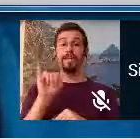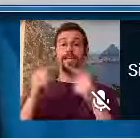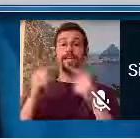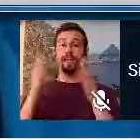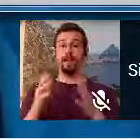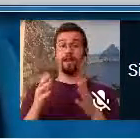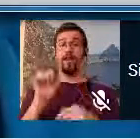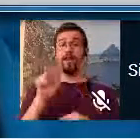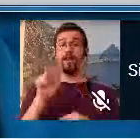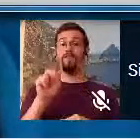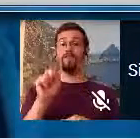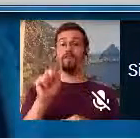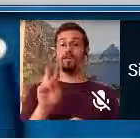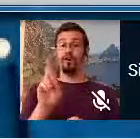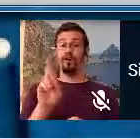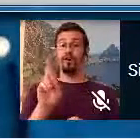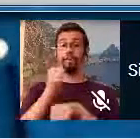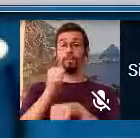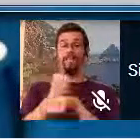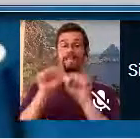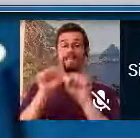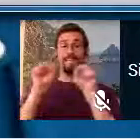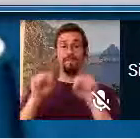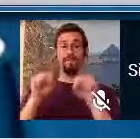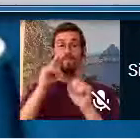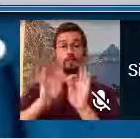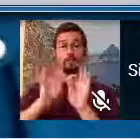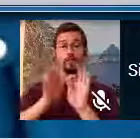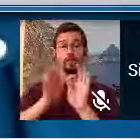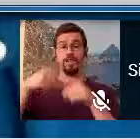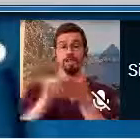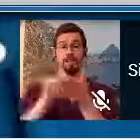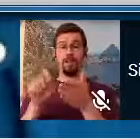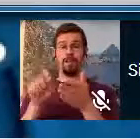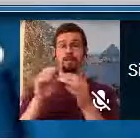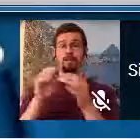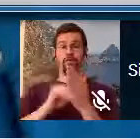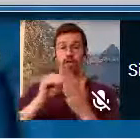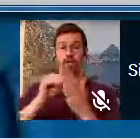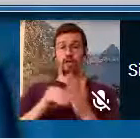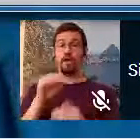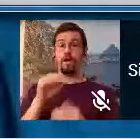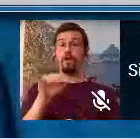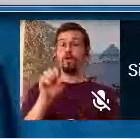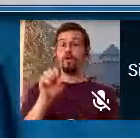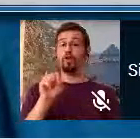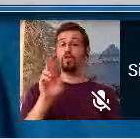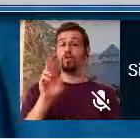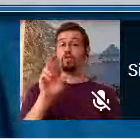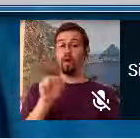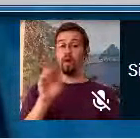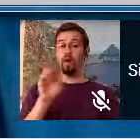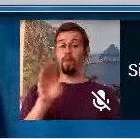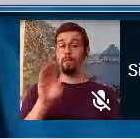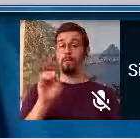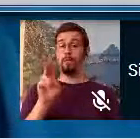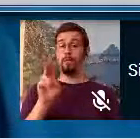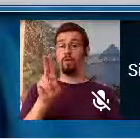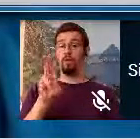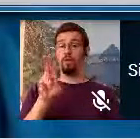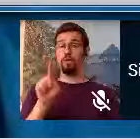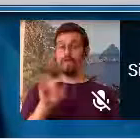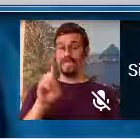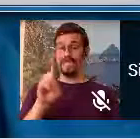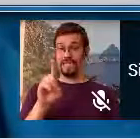interpret signwriting notations, by Yosra, Bouzid, and Mohammed Jemni from the